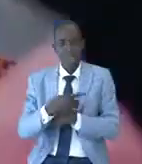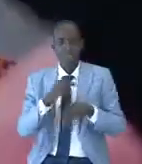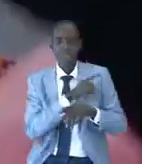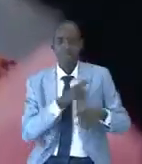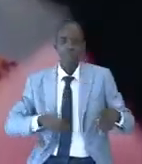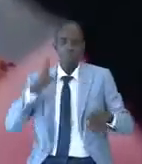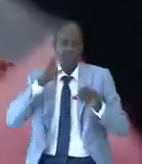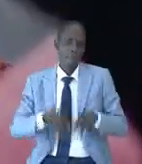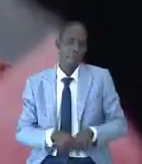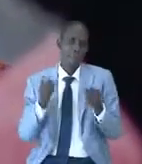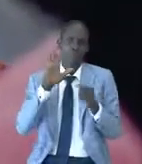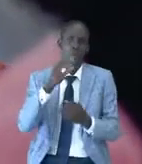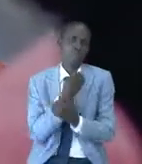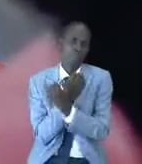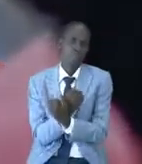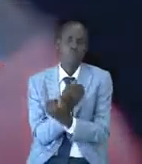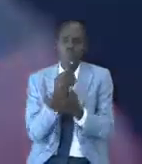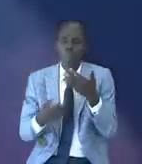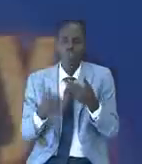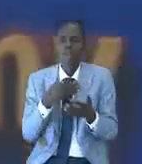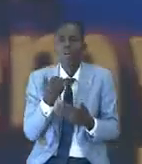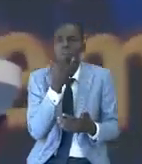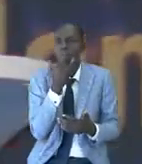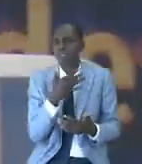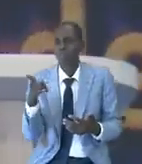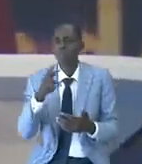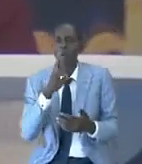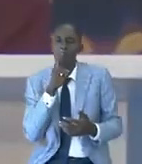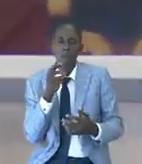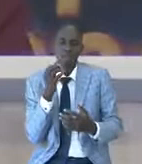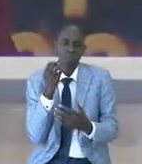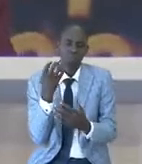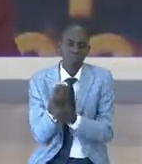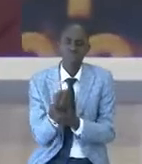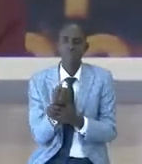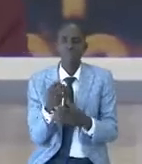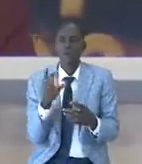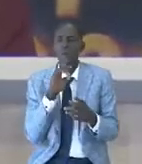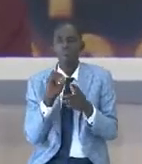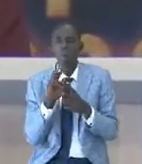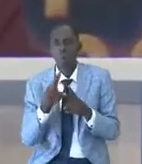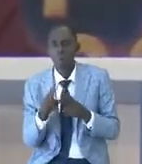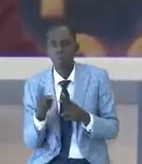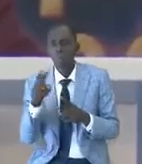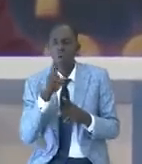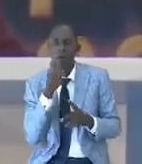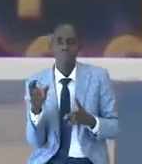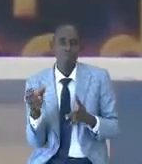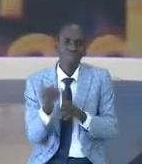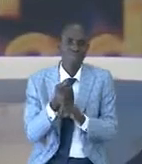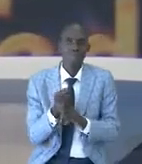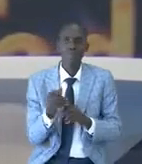bondage. Whatever you are attached to, whatever bondage you have, the Lord breaks that